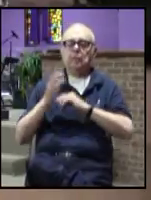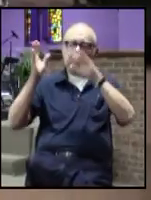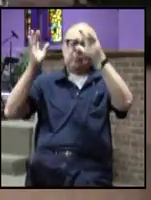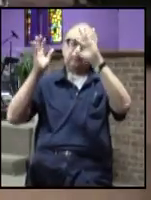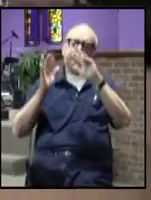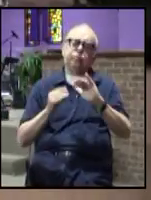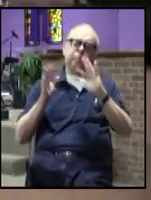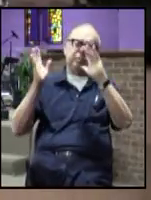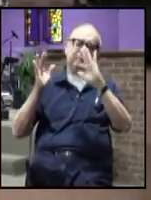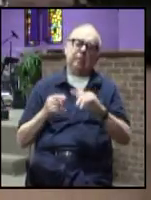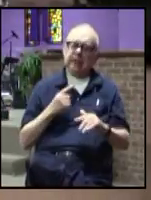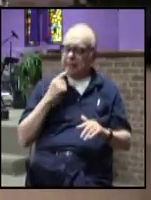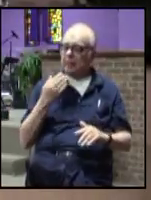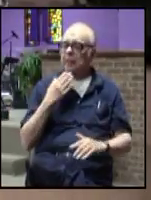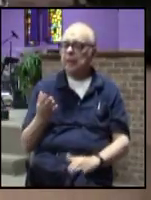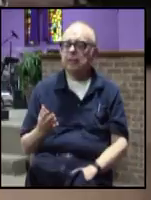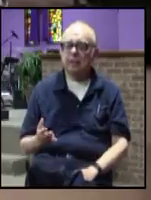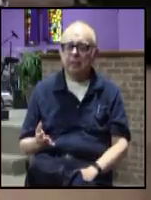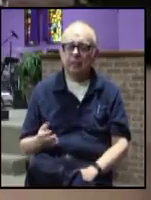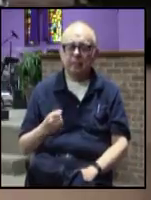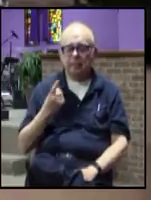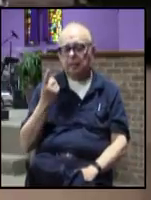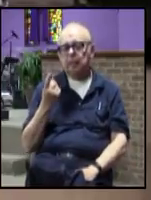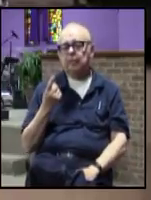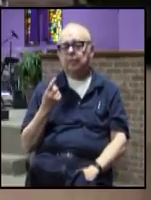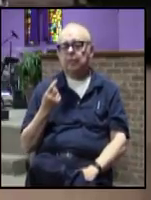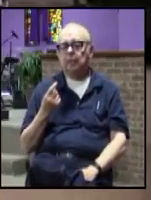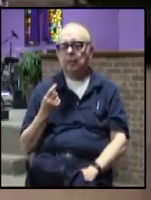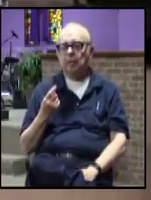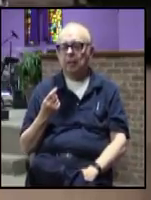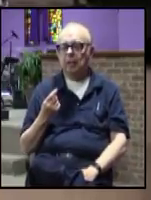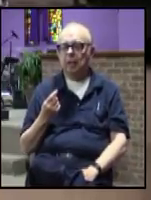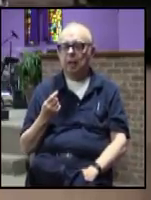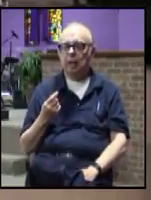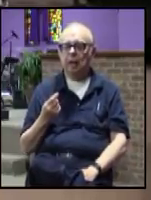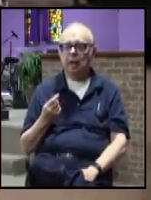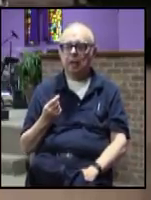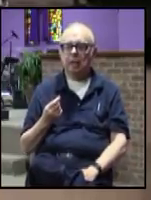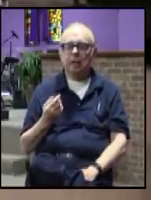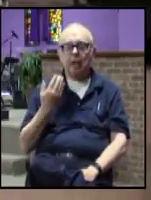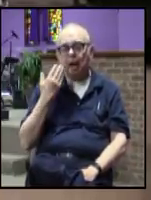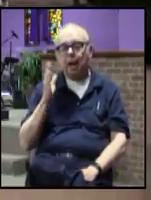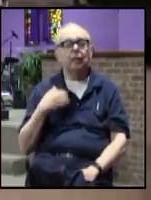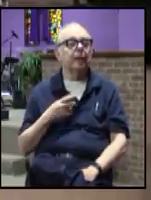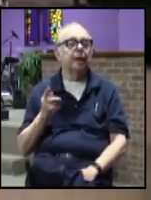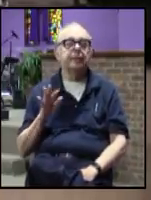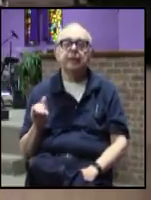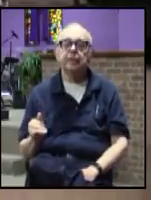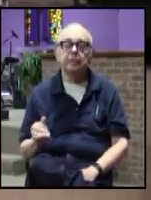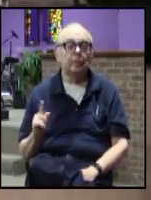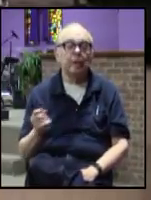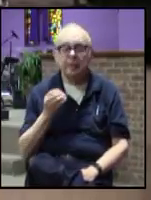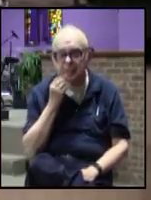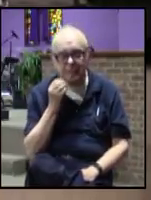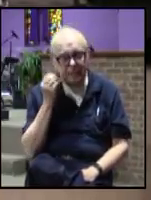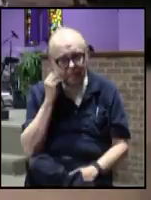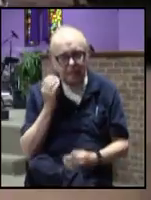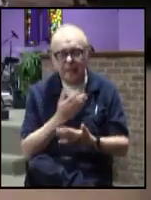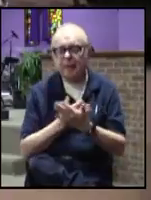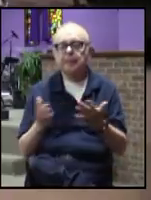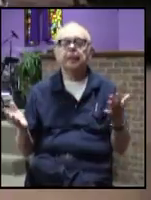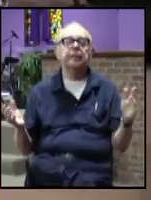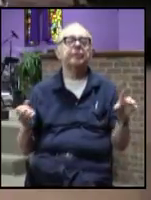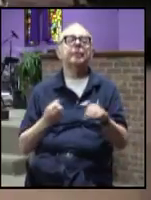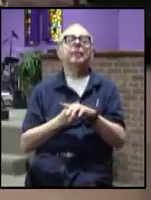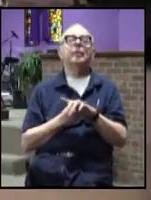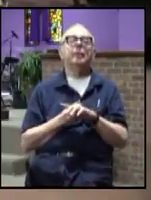pouring down rain now. We tell him thank you. Then I realize I don't have keys to the house.